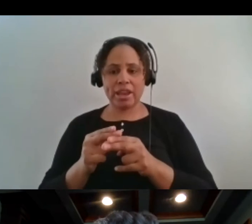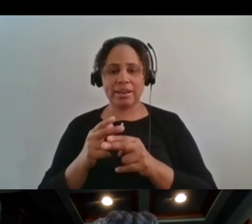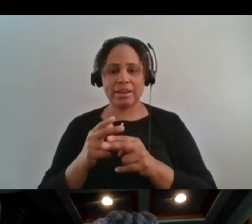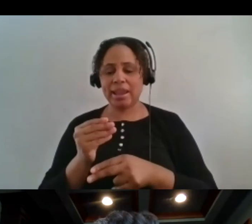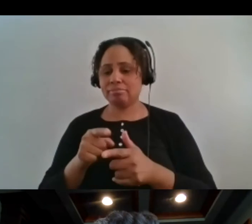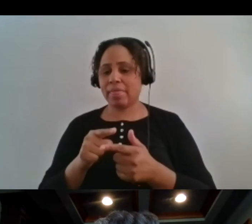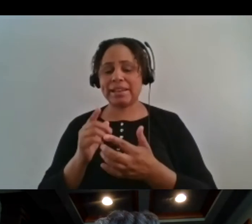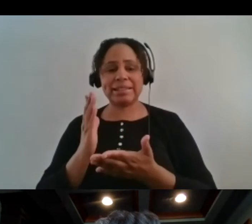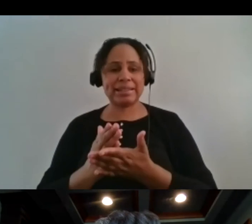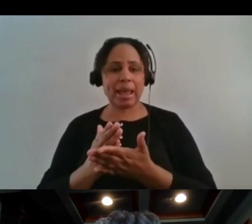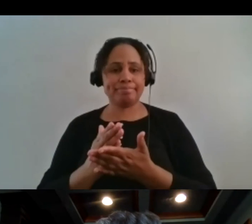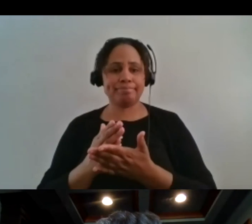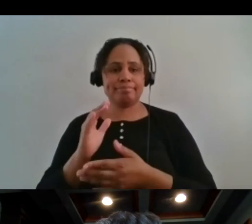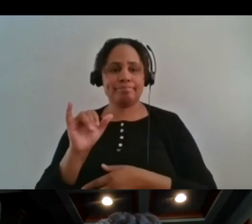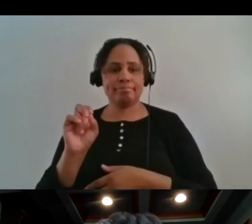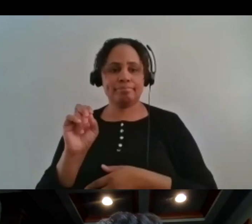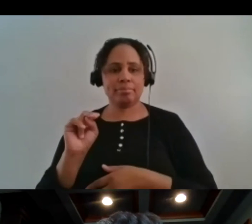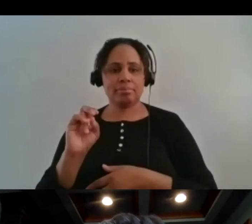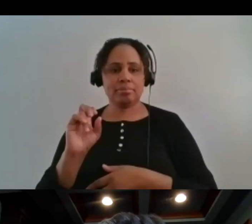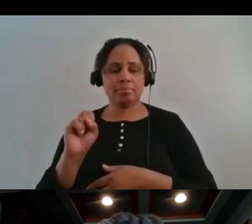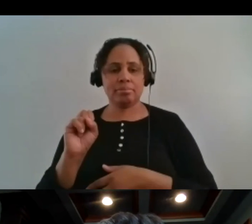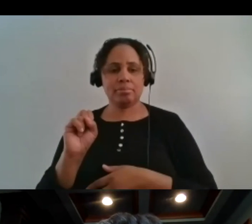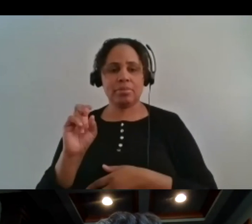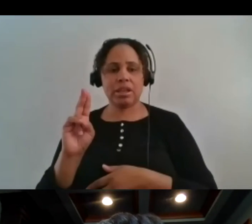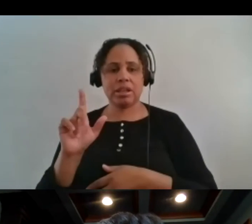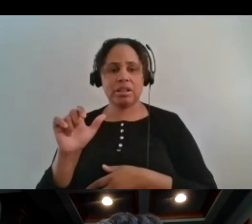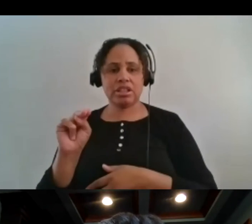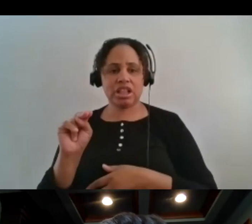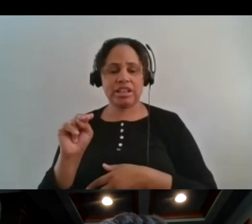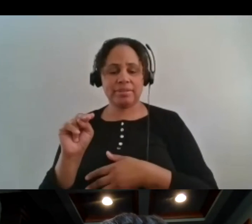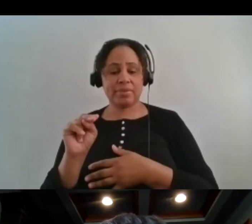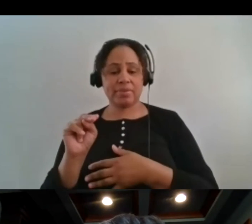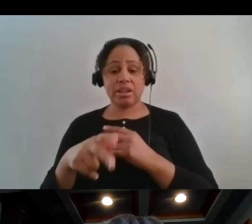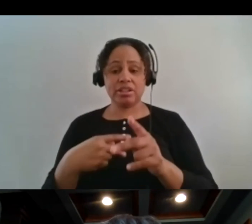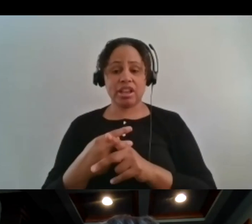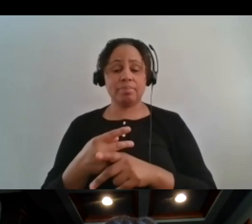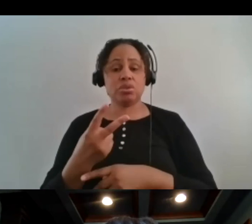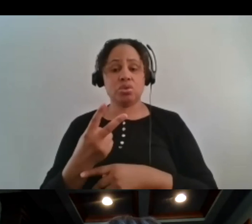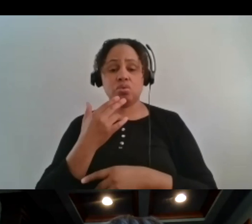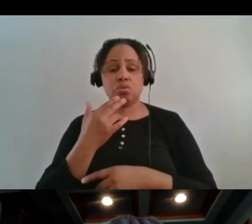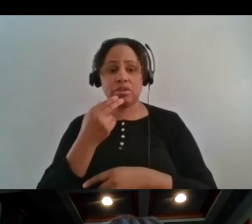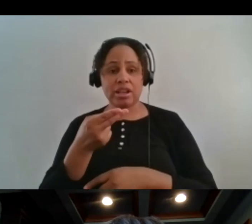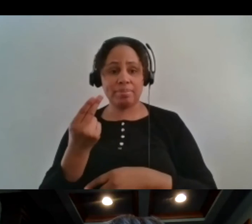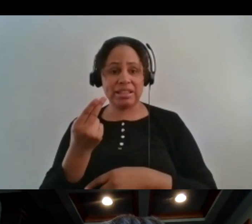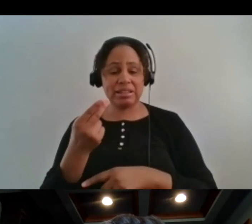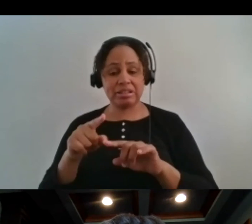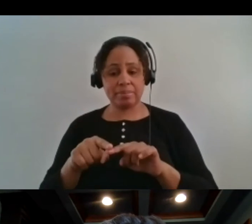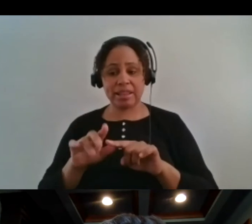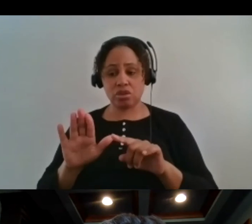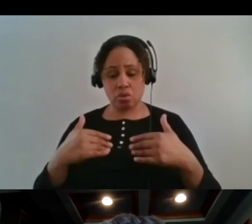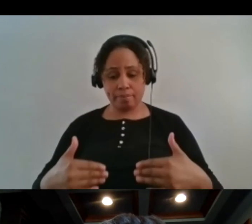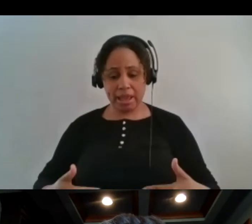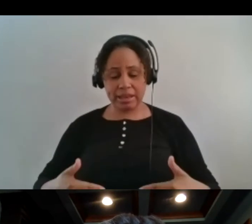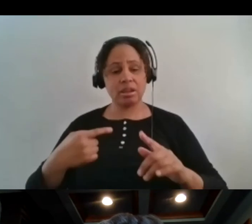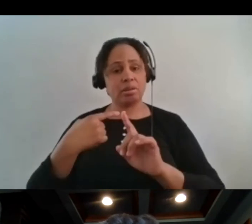insulin. And so type 2 diabetes, again, is nature and nurture, like we talked about previously. And if we